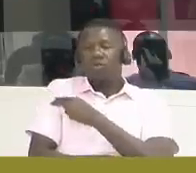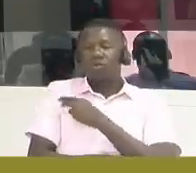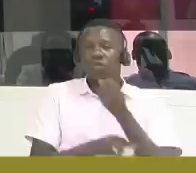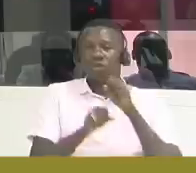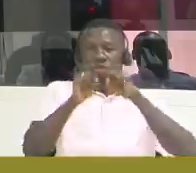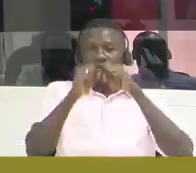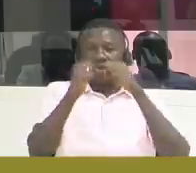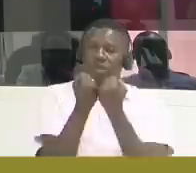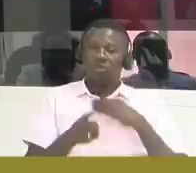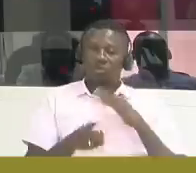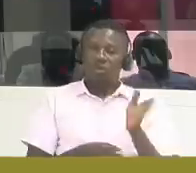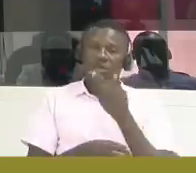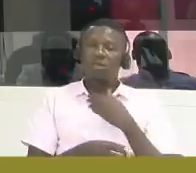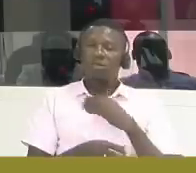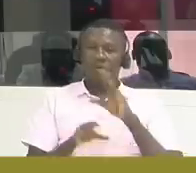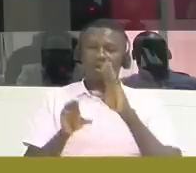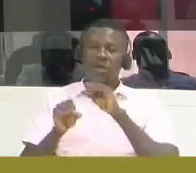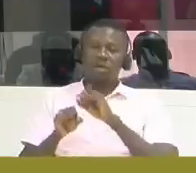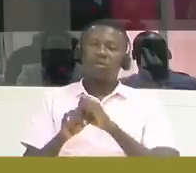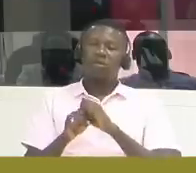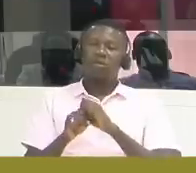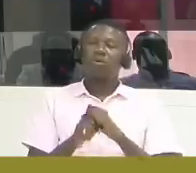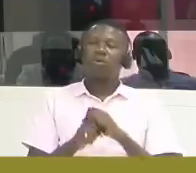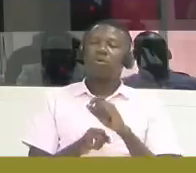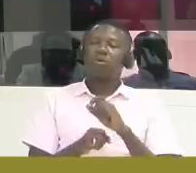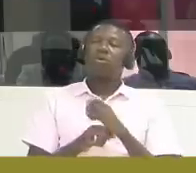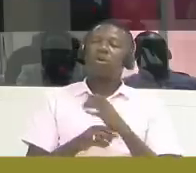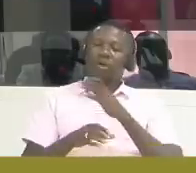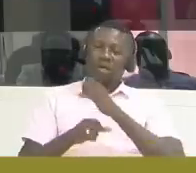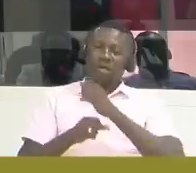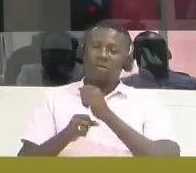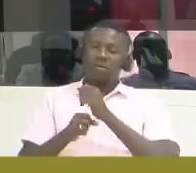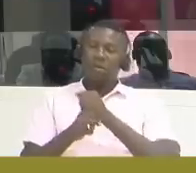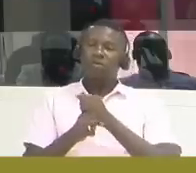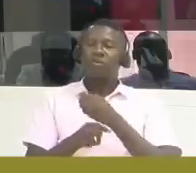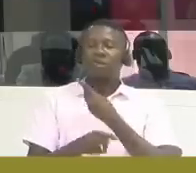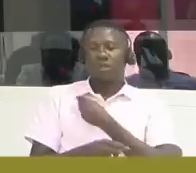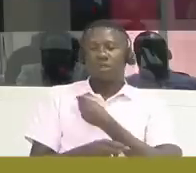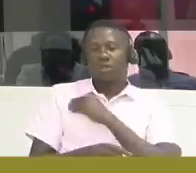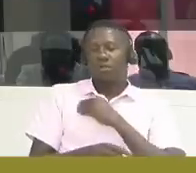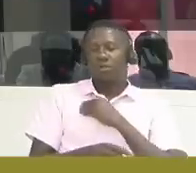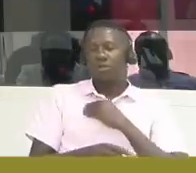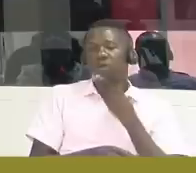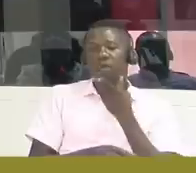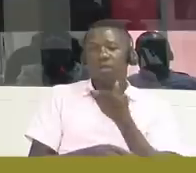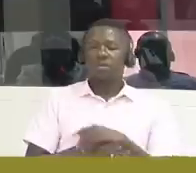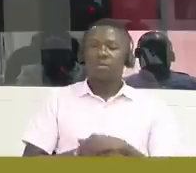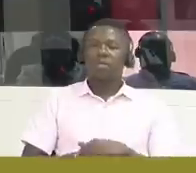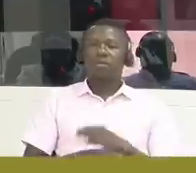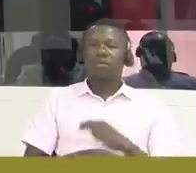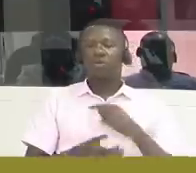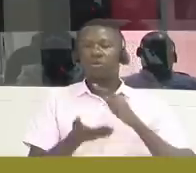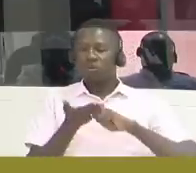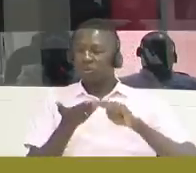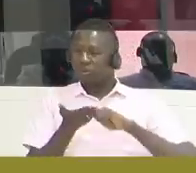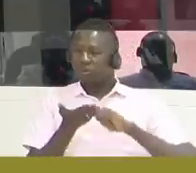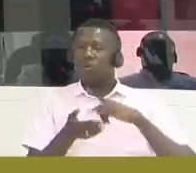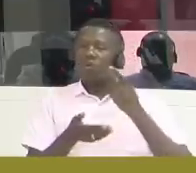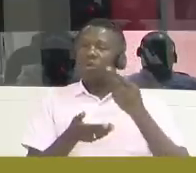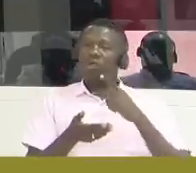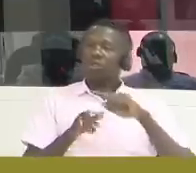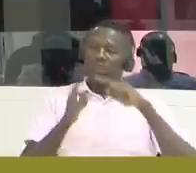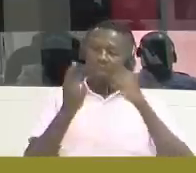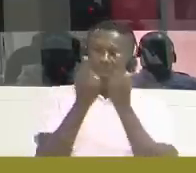do first aid, to render first aid service. Because normally when events happen,